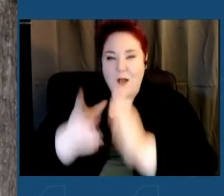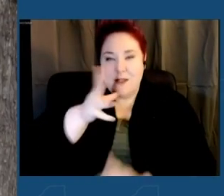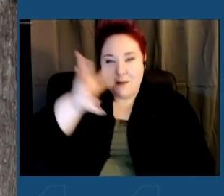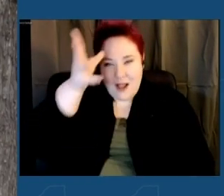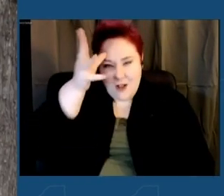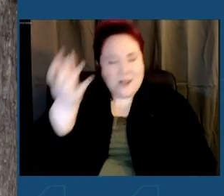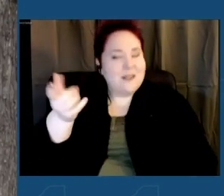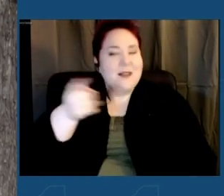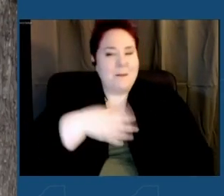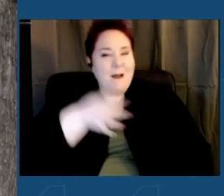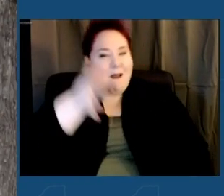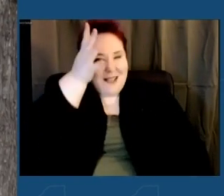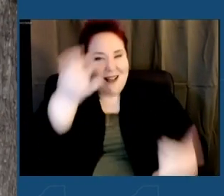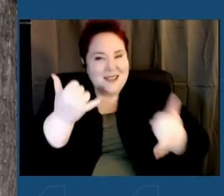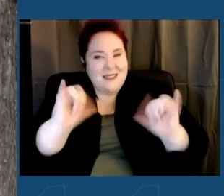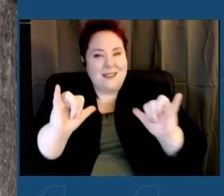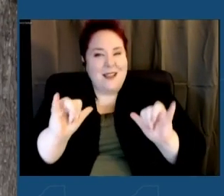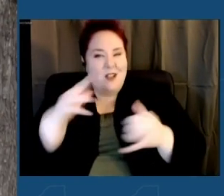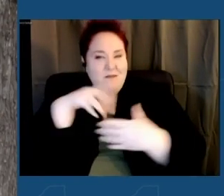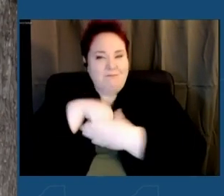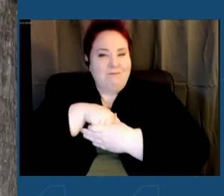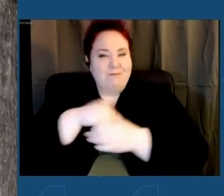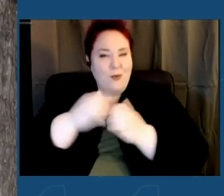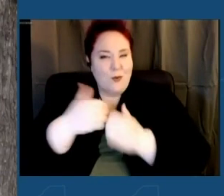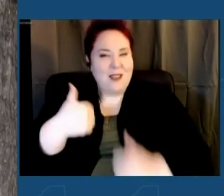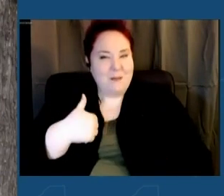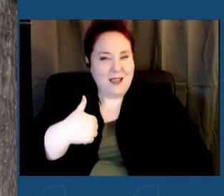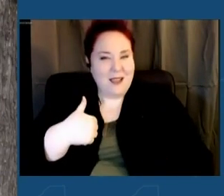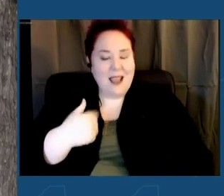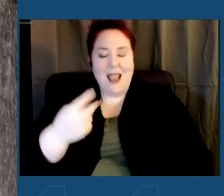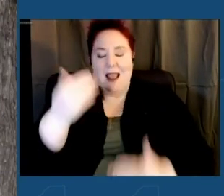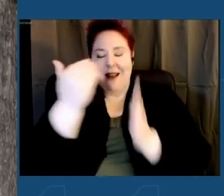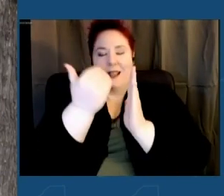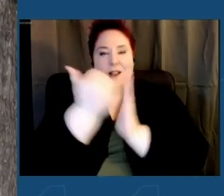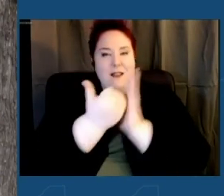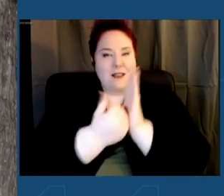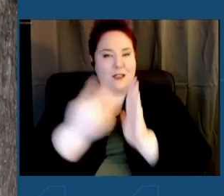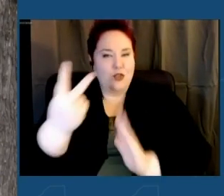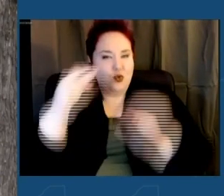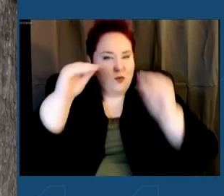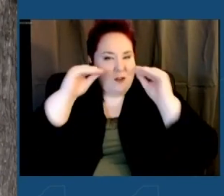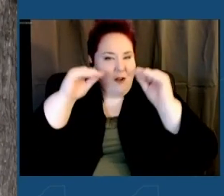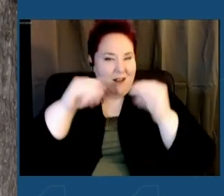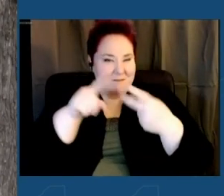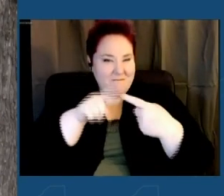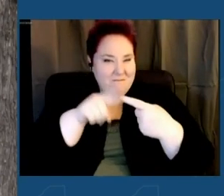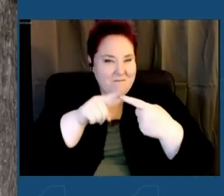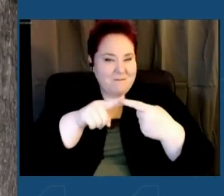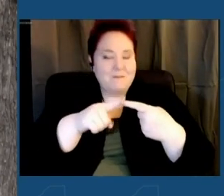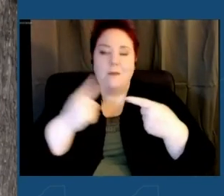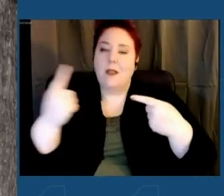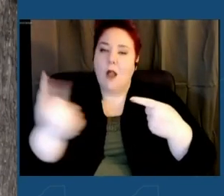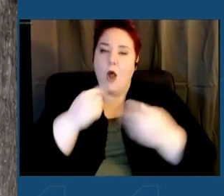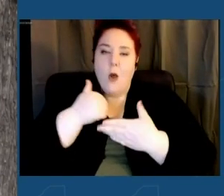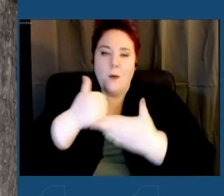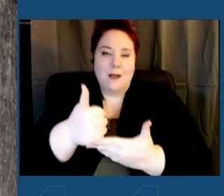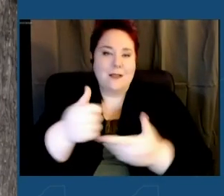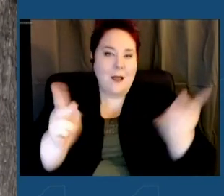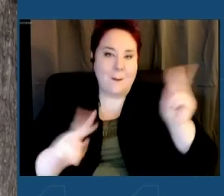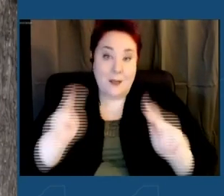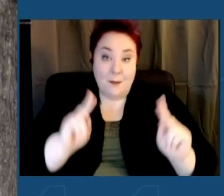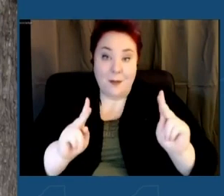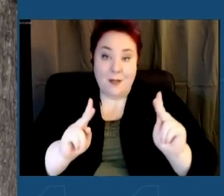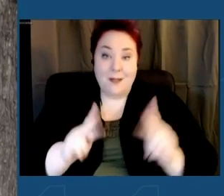And he taught me 2 lessons that stuck with me the most. 1, always help people. My